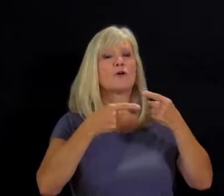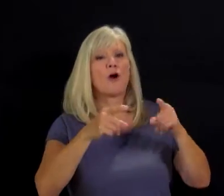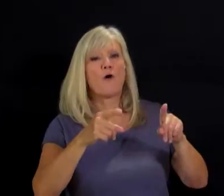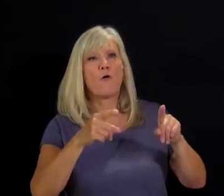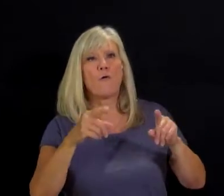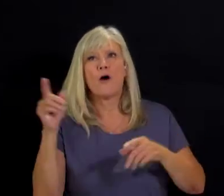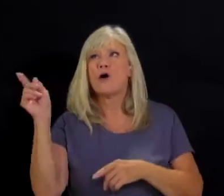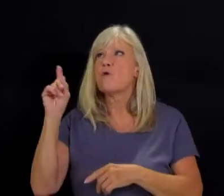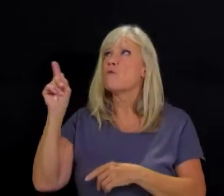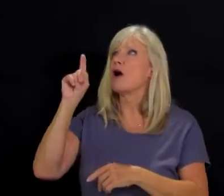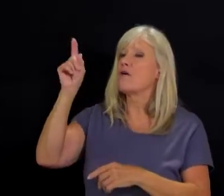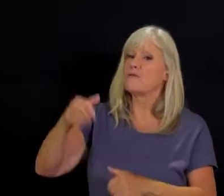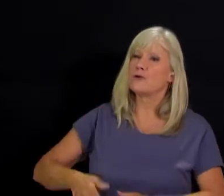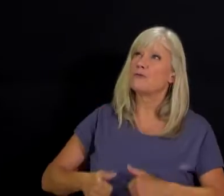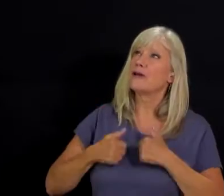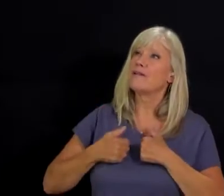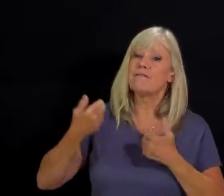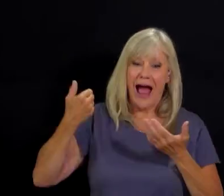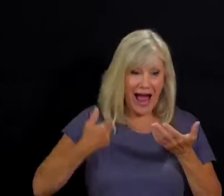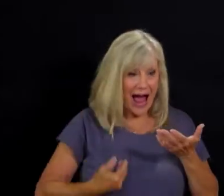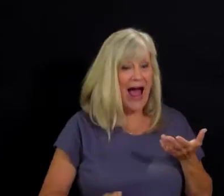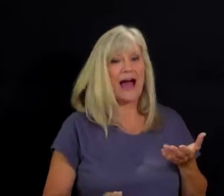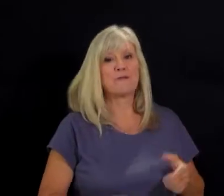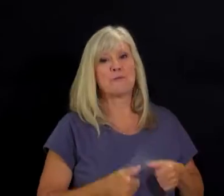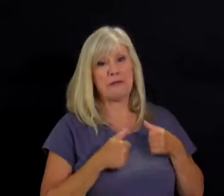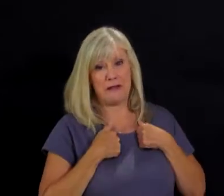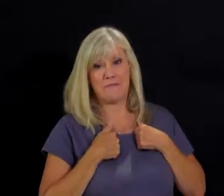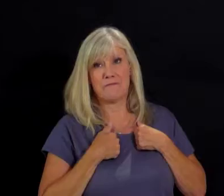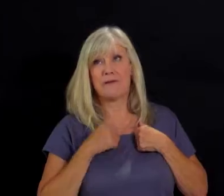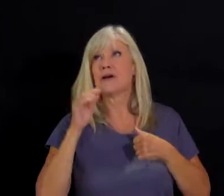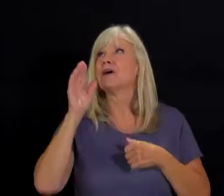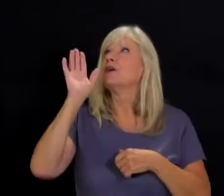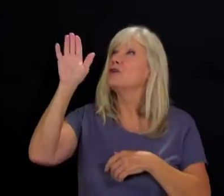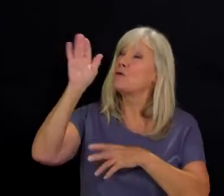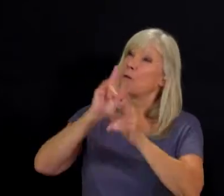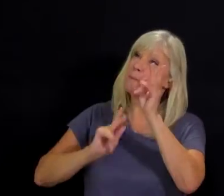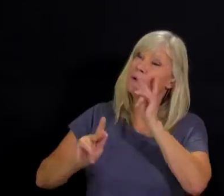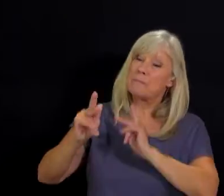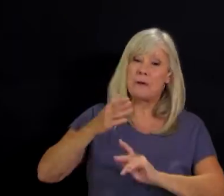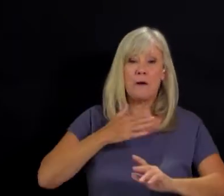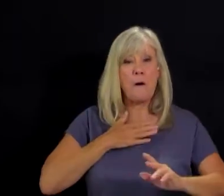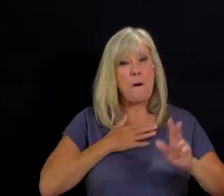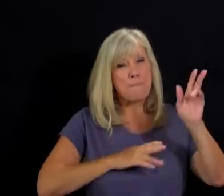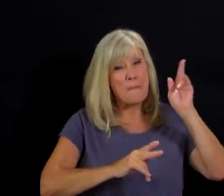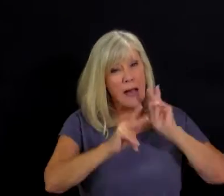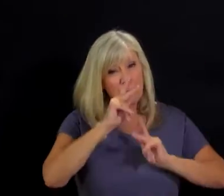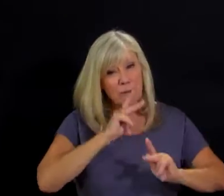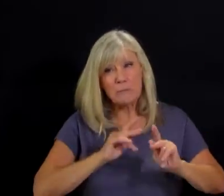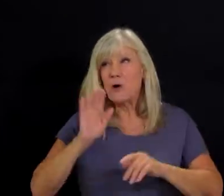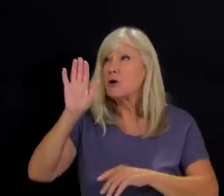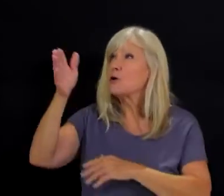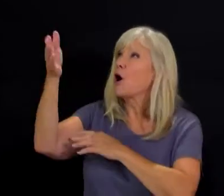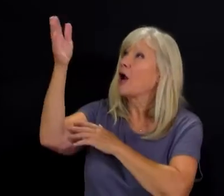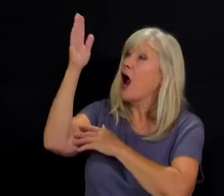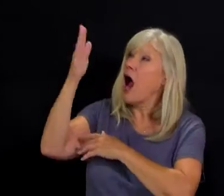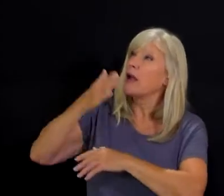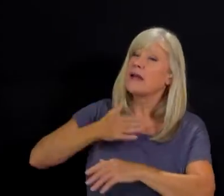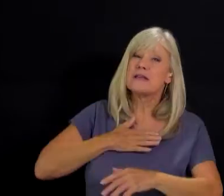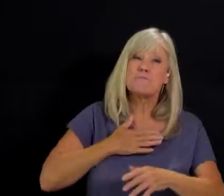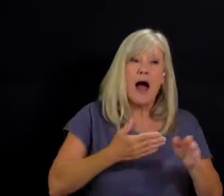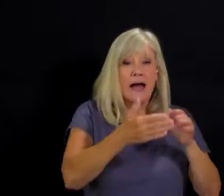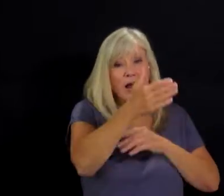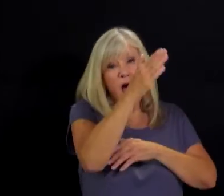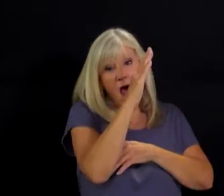you live, I will live. Your people are my people. Your God is my